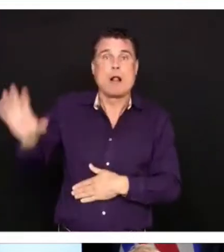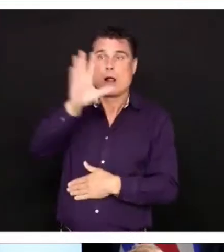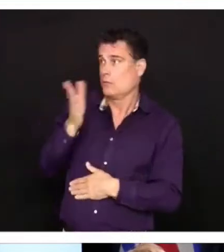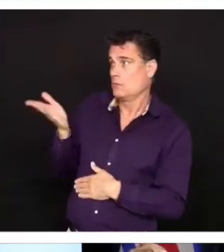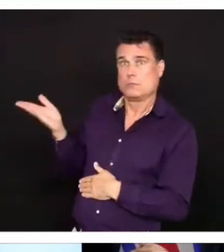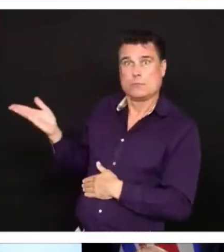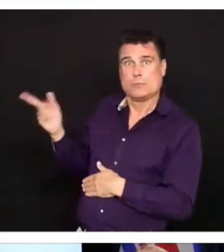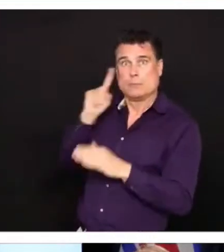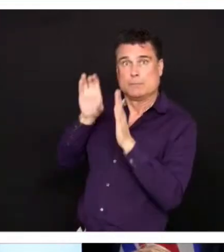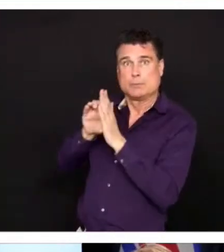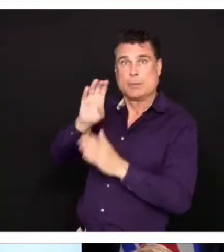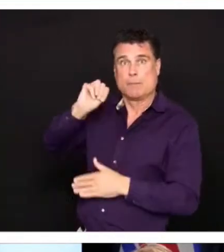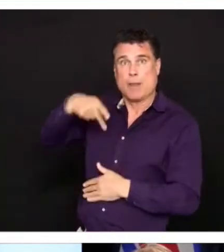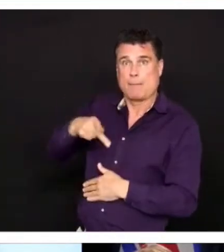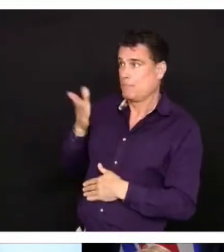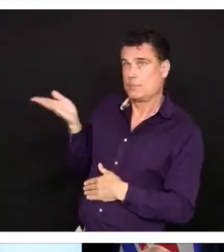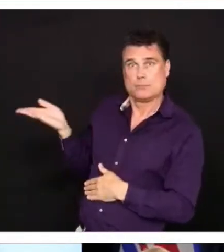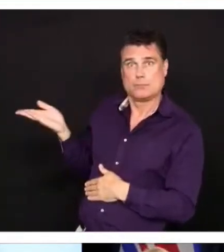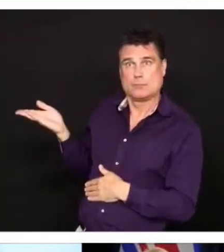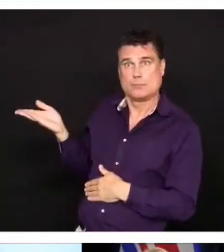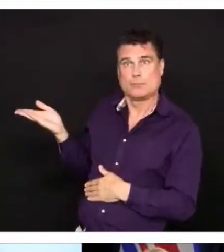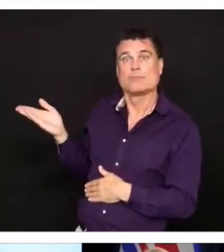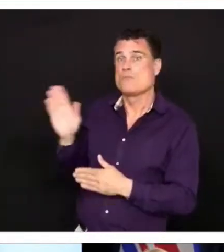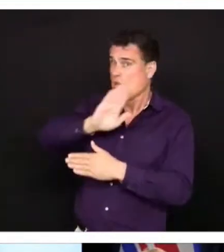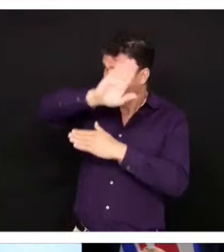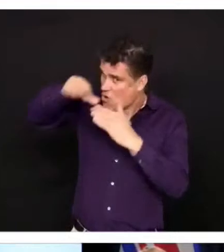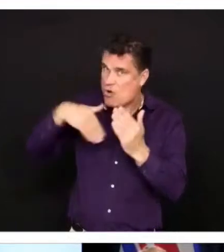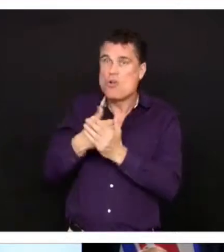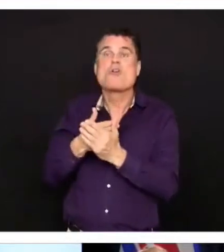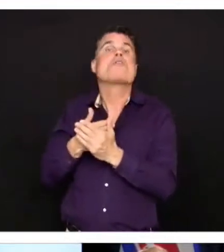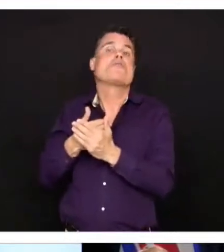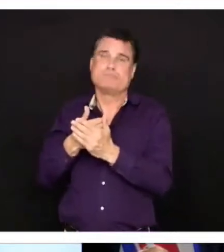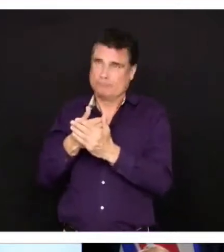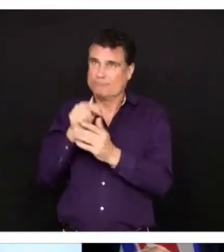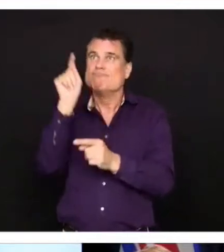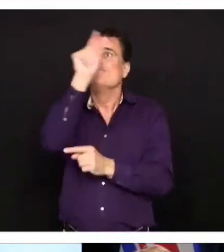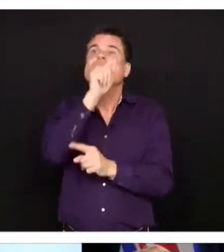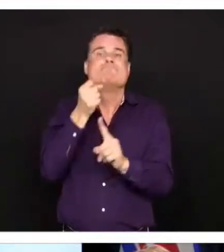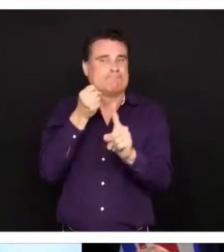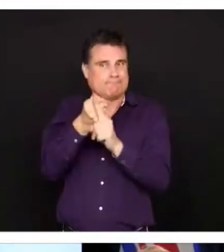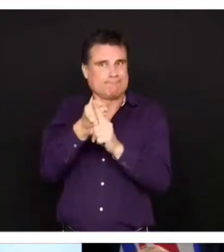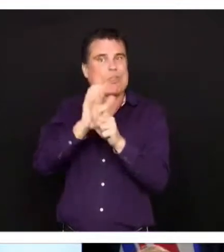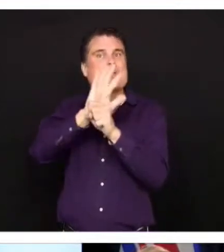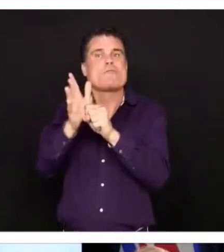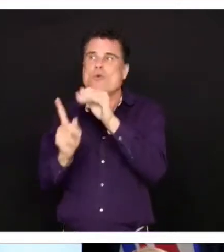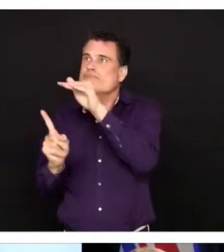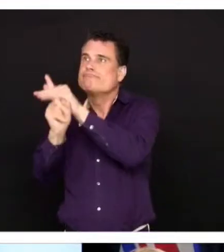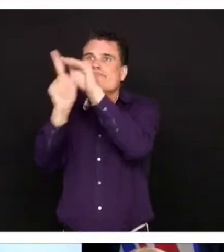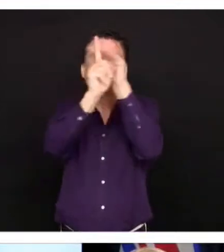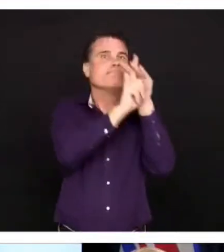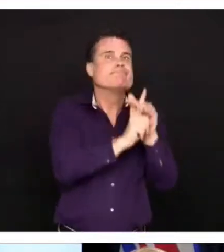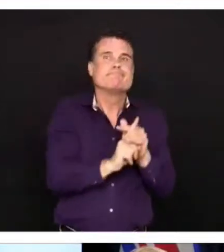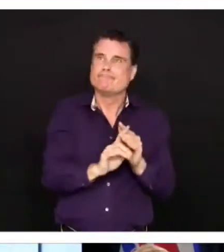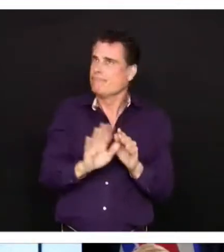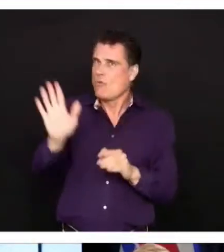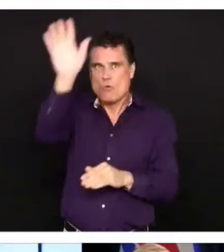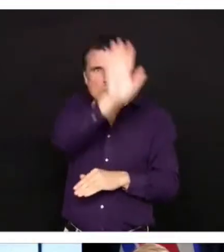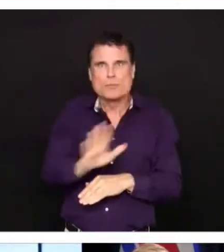said that, the bulk of the cases are in the Lower Mainland, in the Vancouver Coastal and Fraser Health